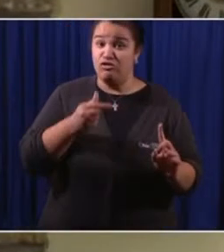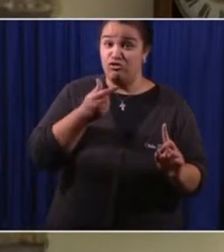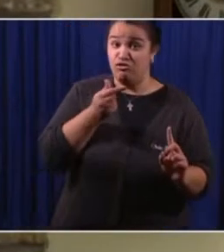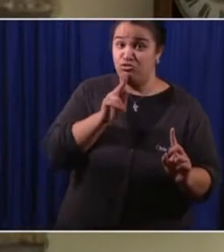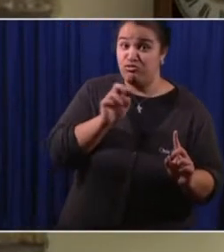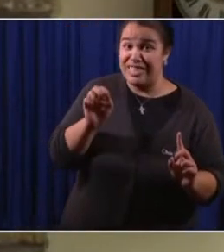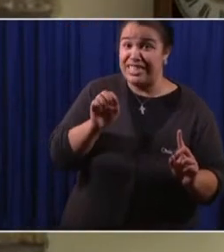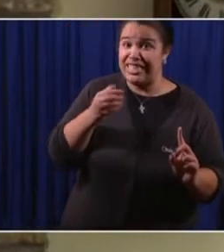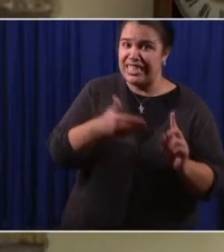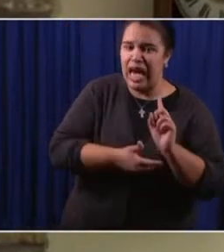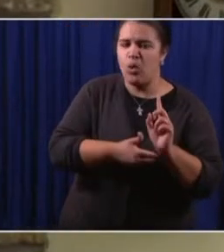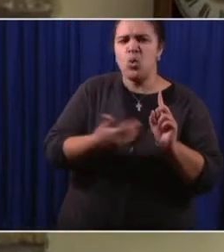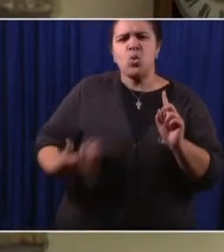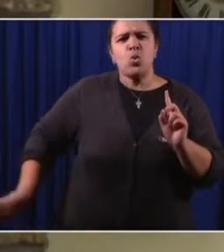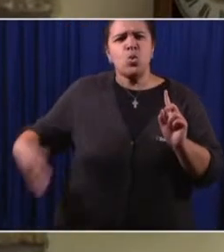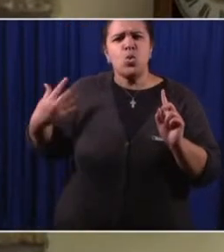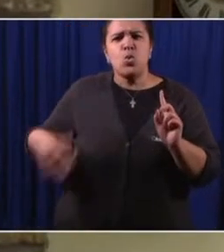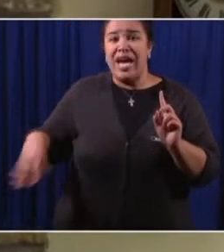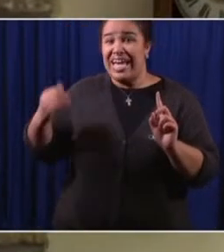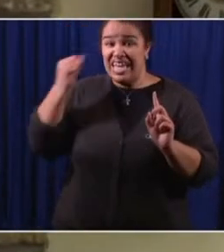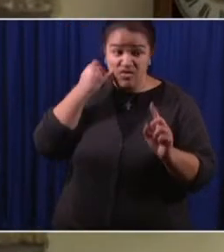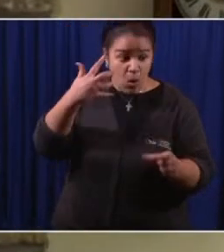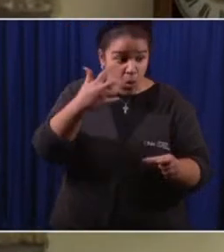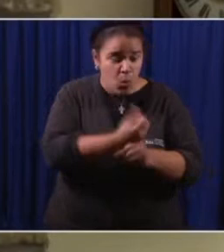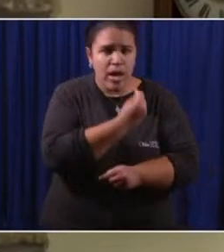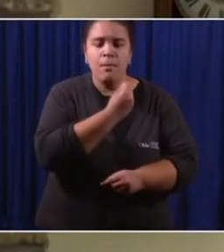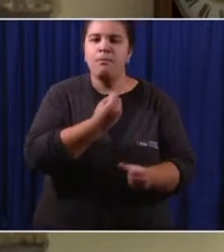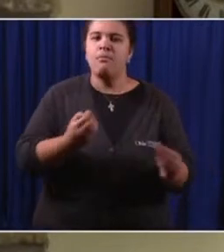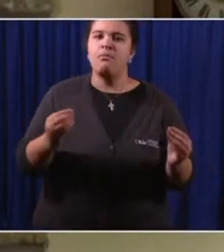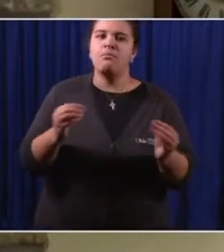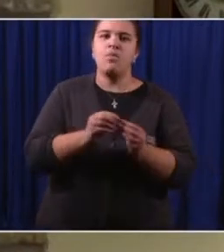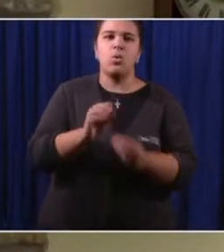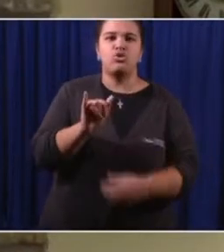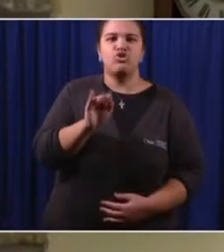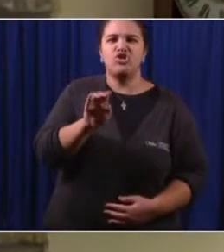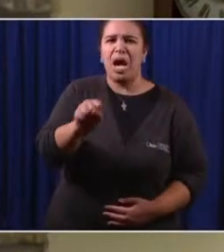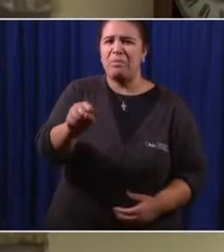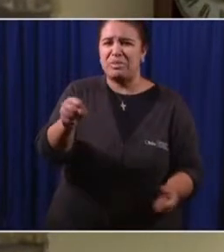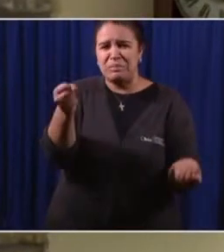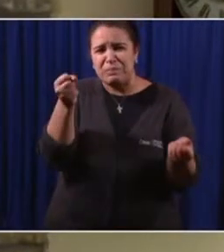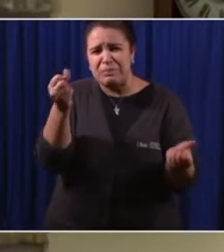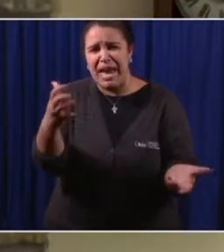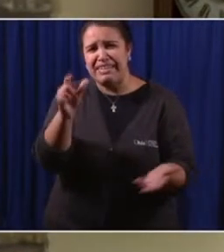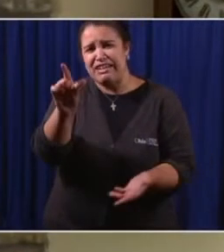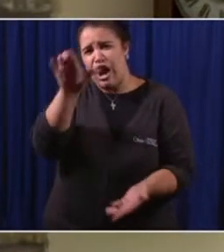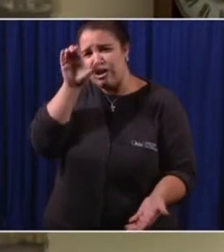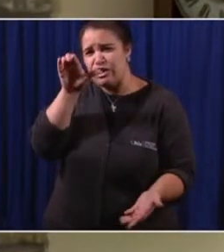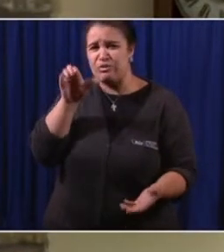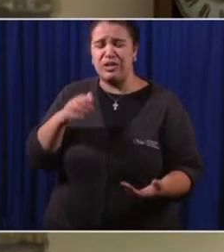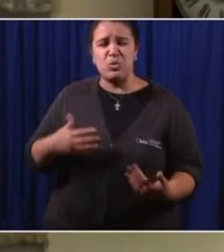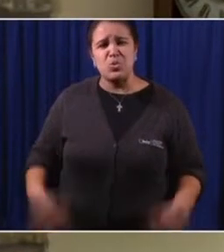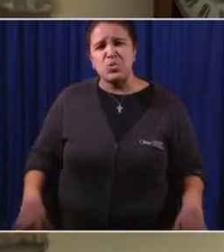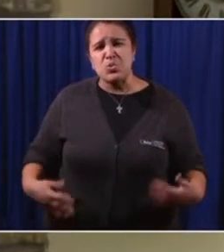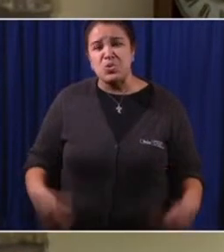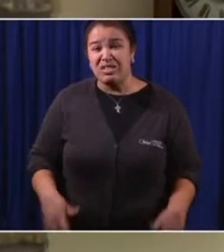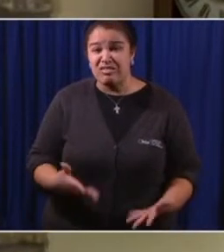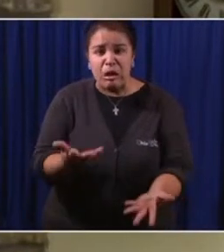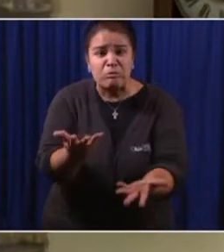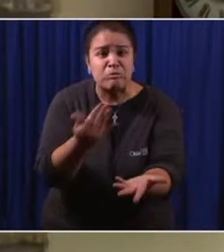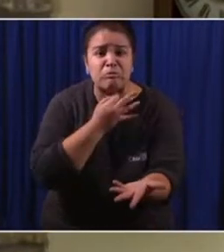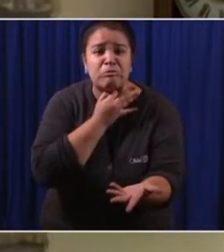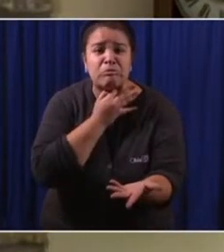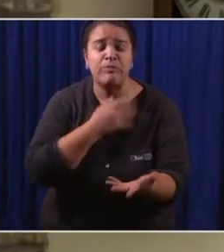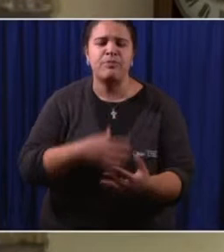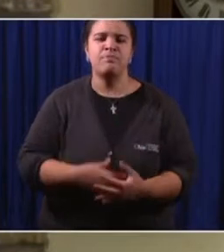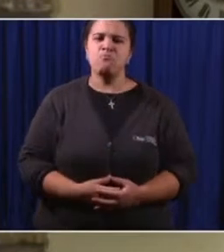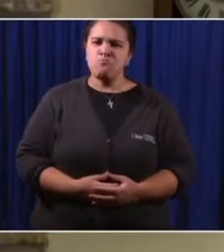and some good high-paying jobs? Well, we have been working with Mike Turner. I know Mike has really taken the lead on this